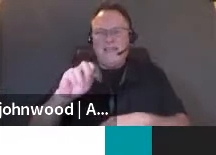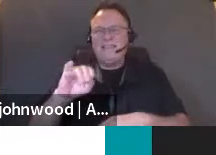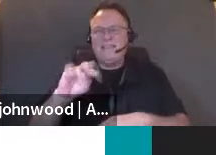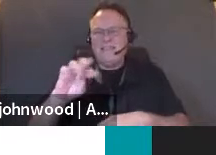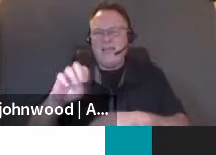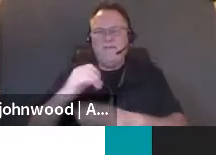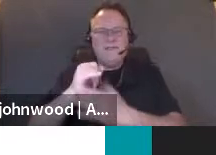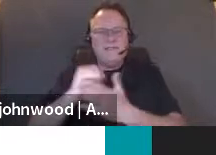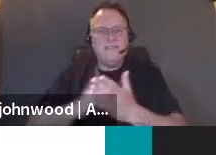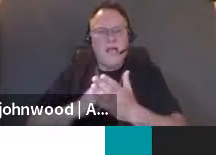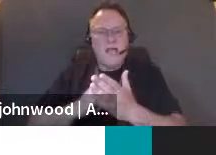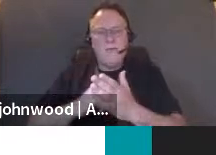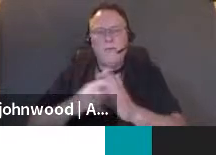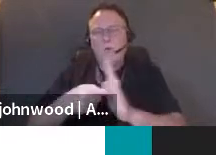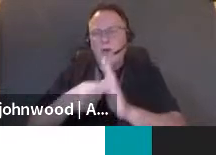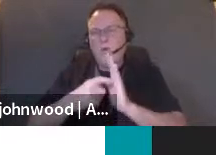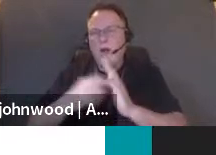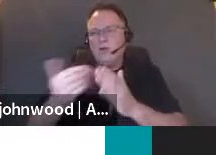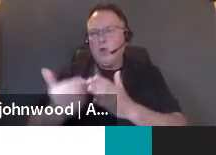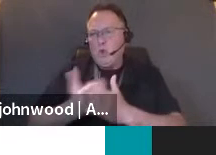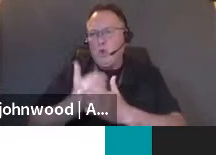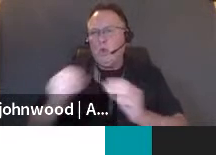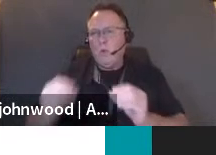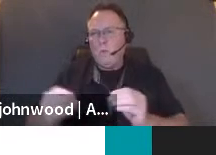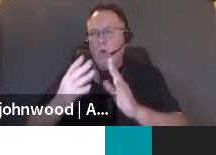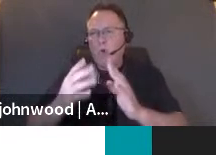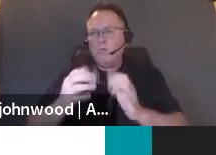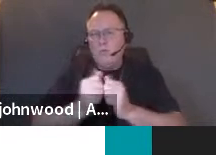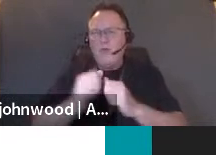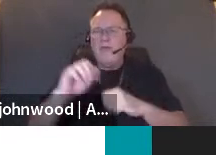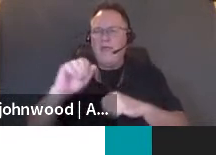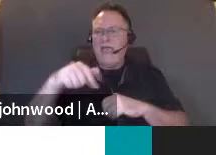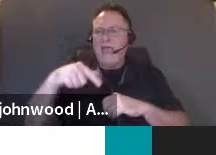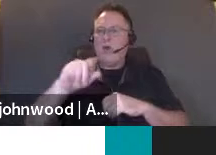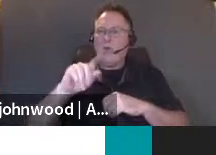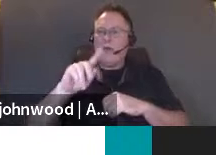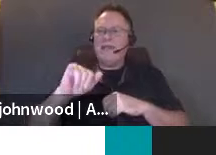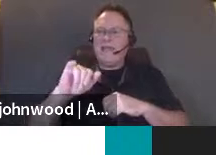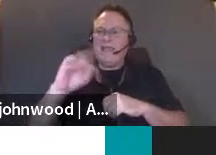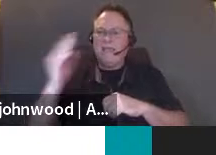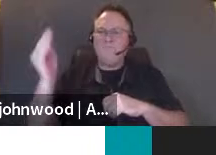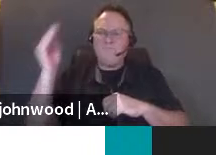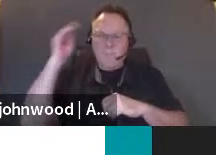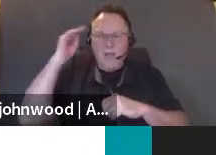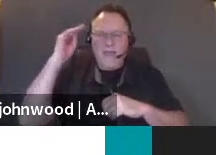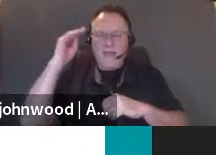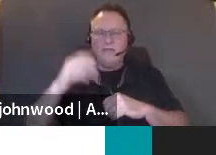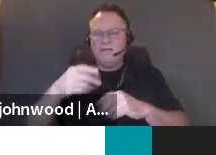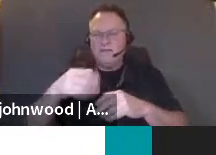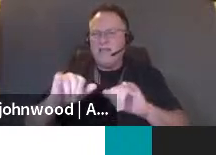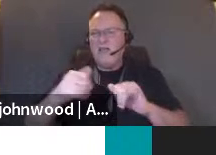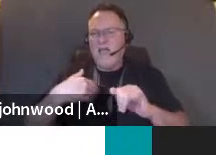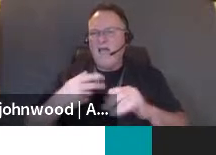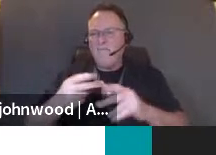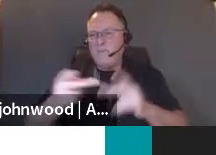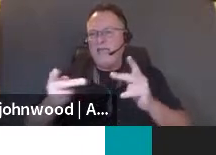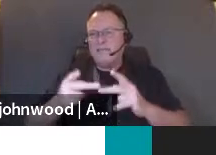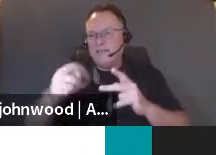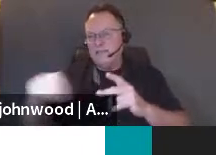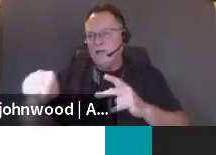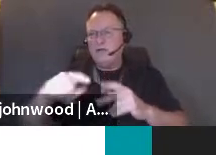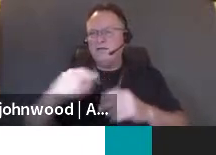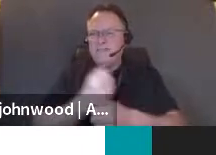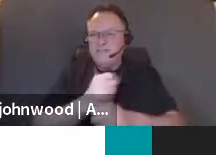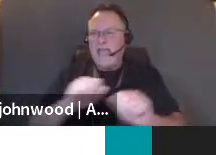to require a new approach with equity in mind. And you can still have places that are safe